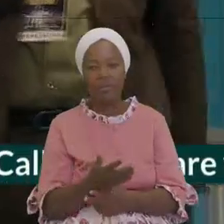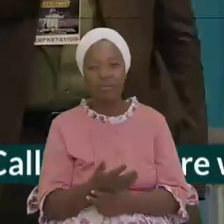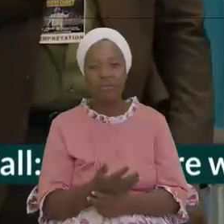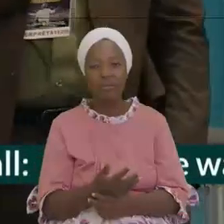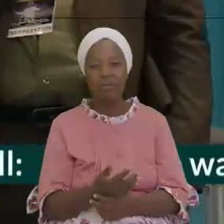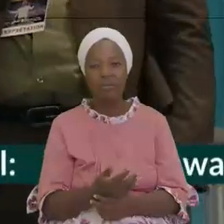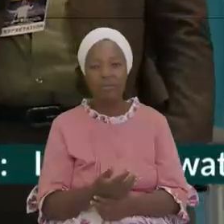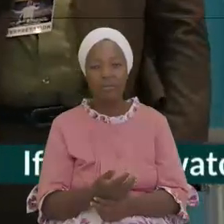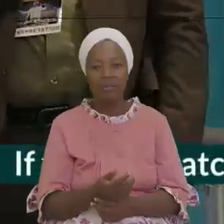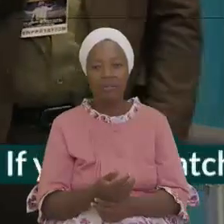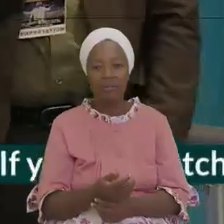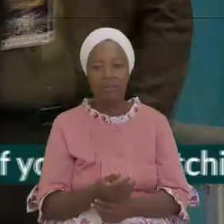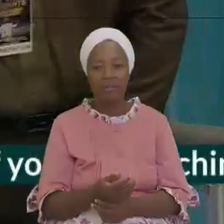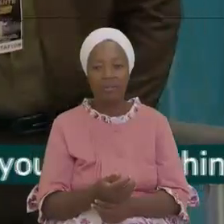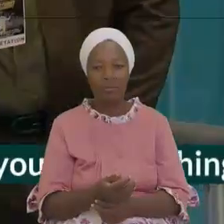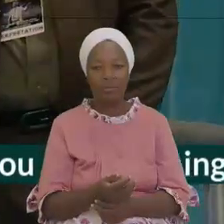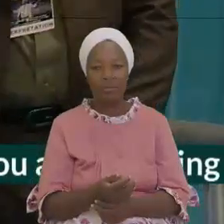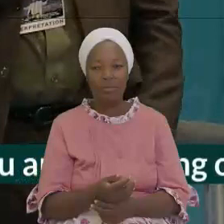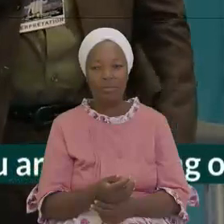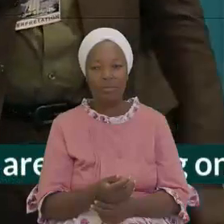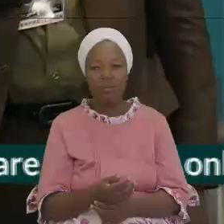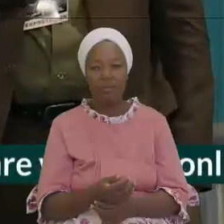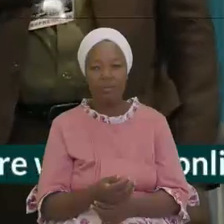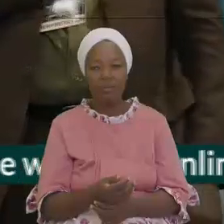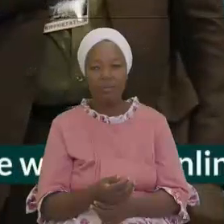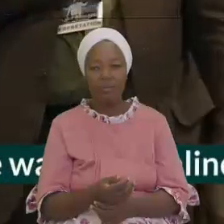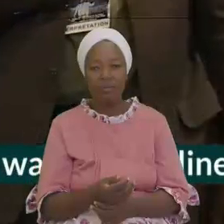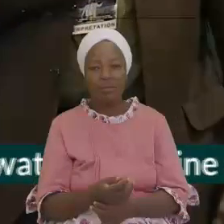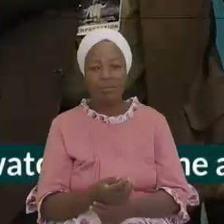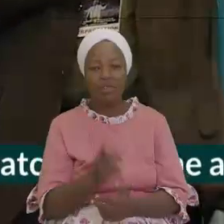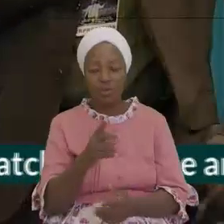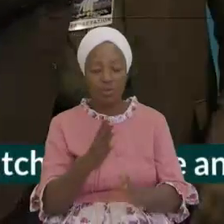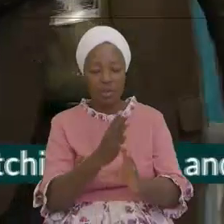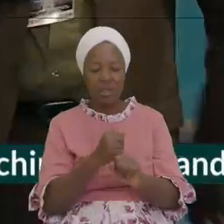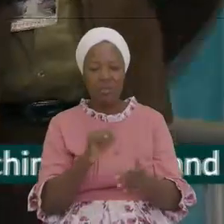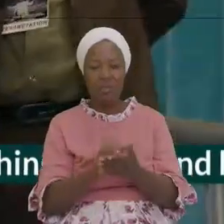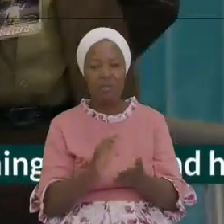You relieve the sleep from them and you